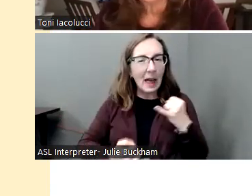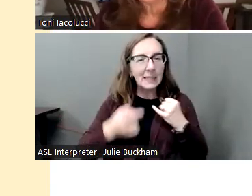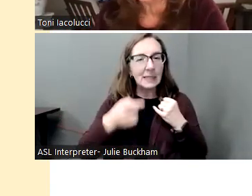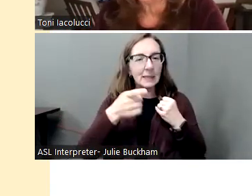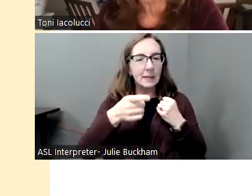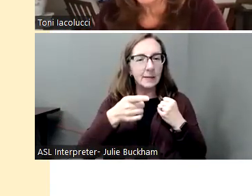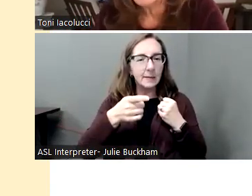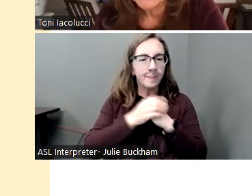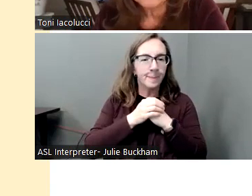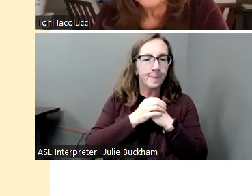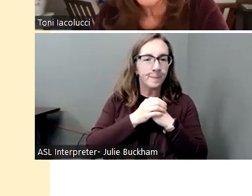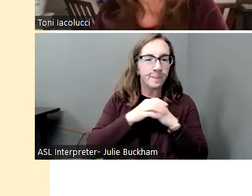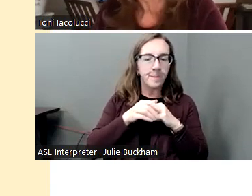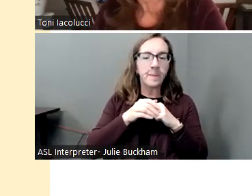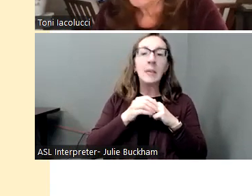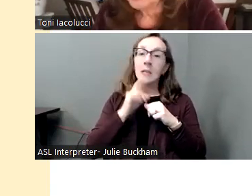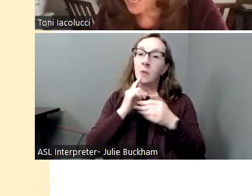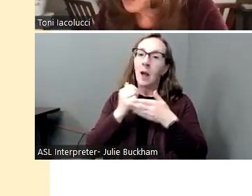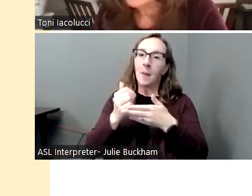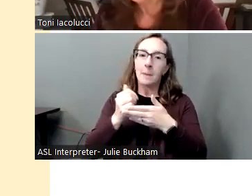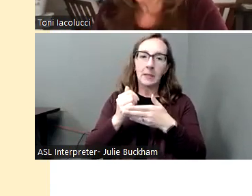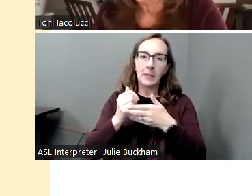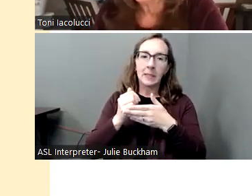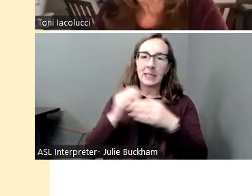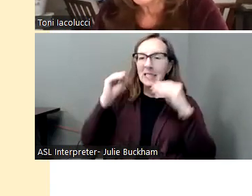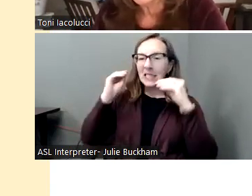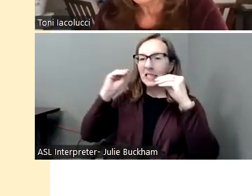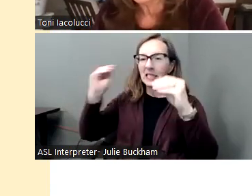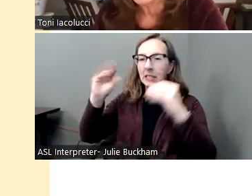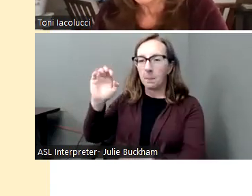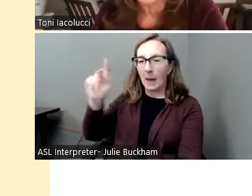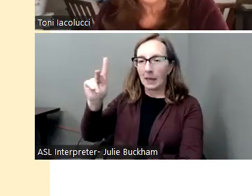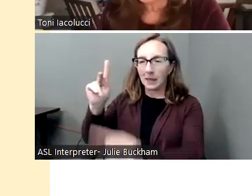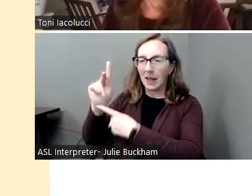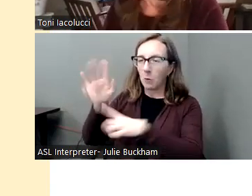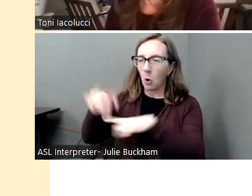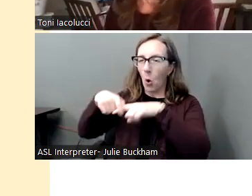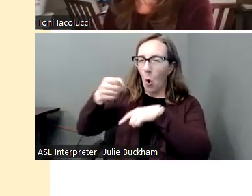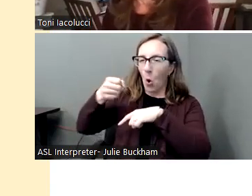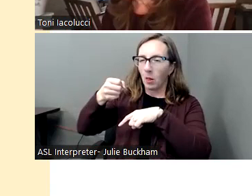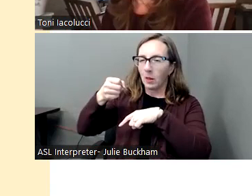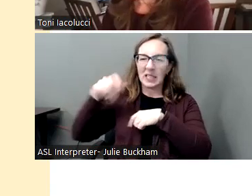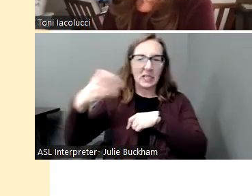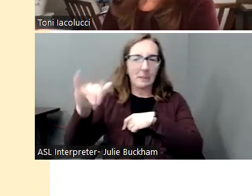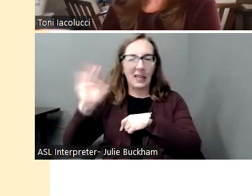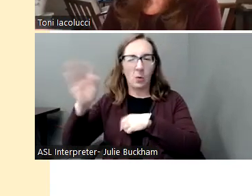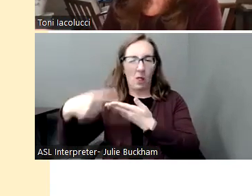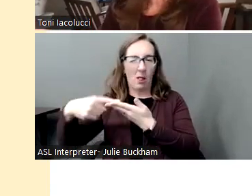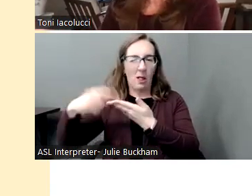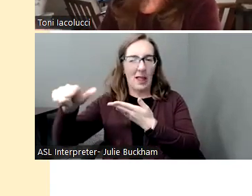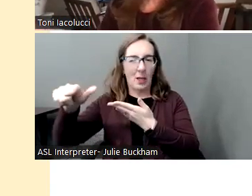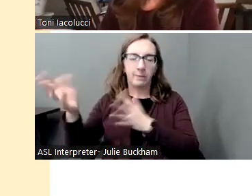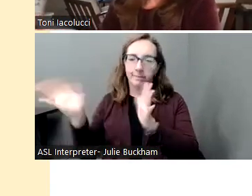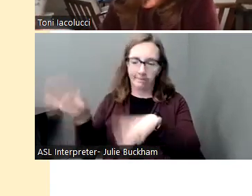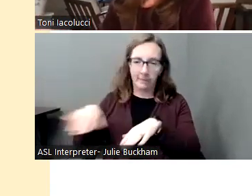strategy which is extremely helpful is teach back. But I'm going to leave that for now because Peggy's going to touch on that later on. Okay, next